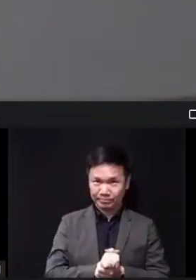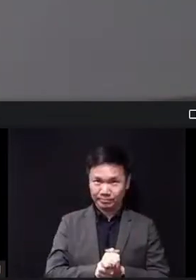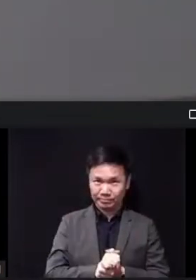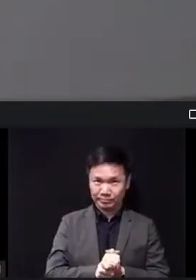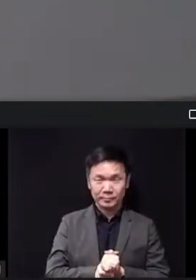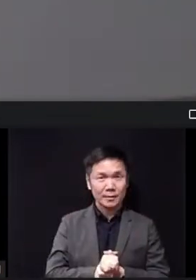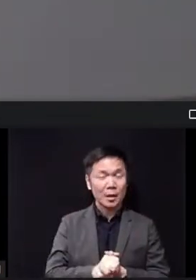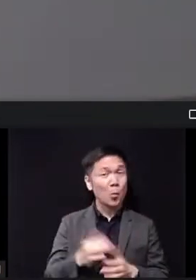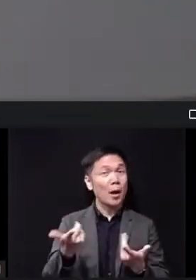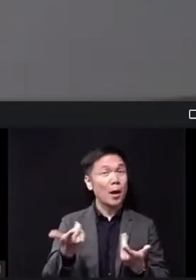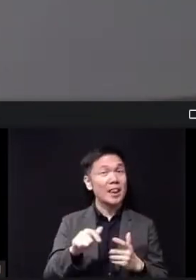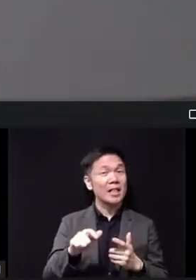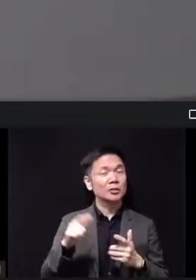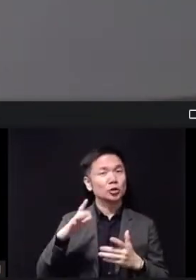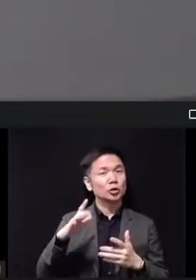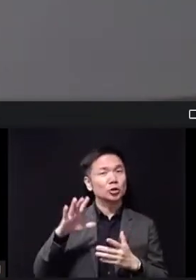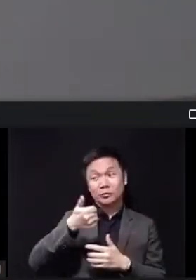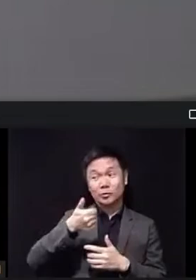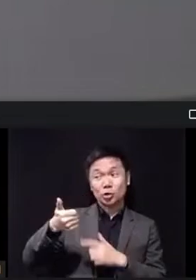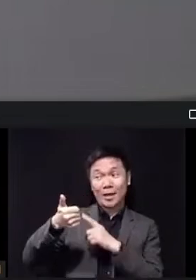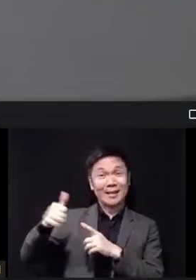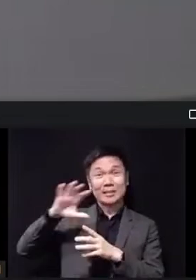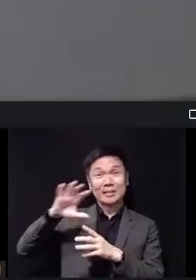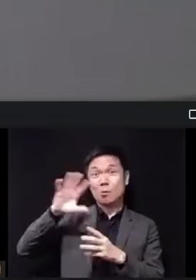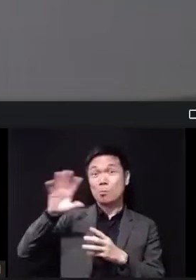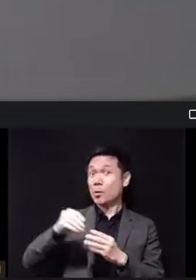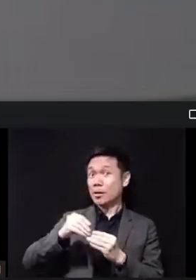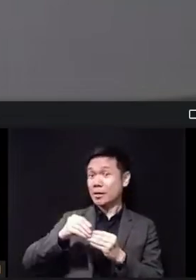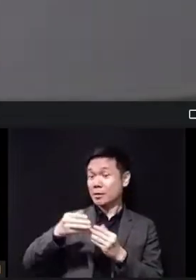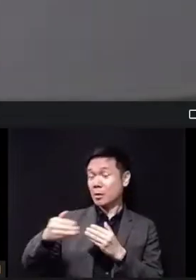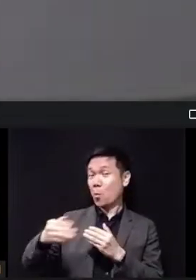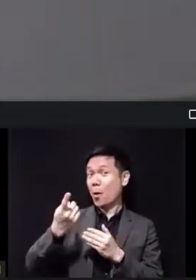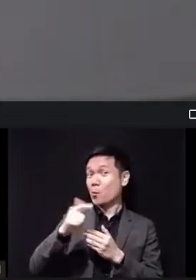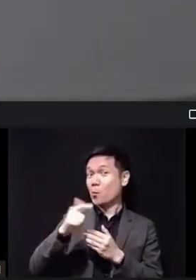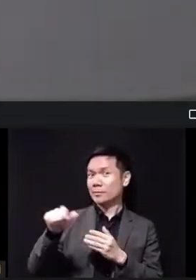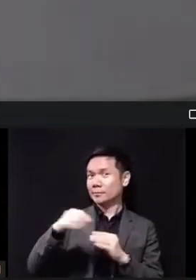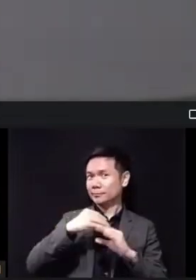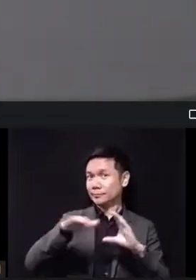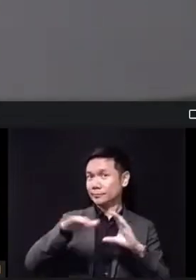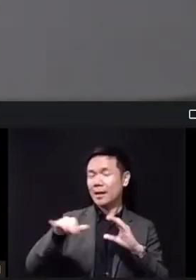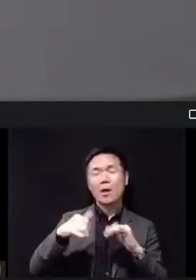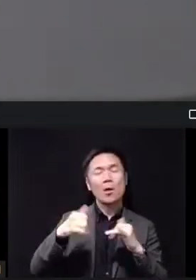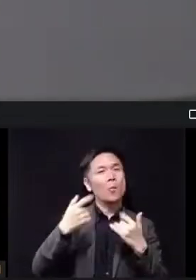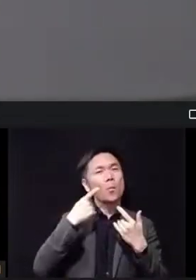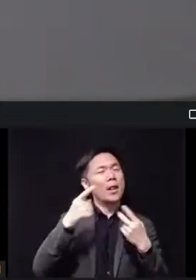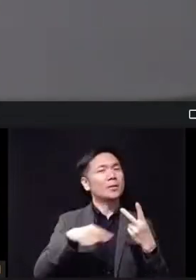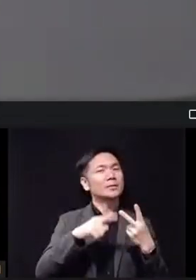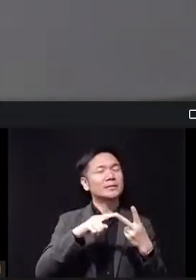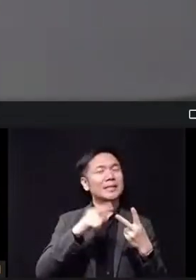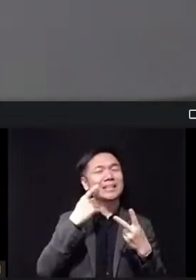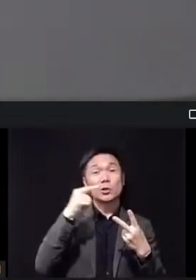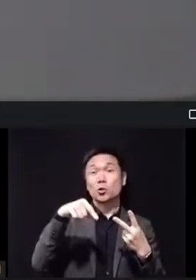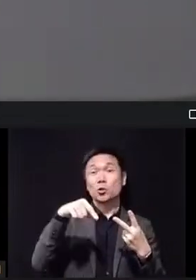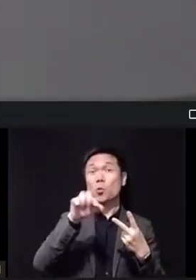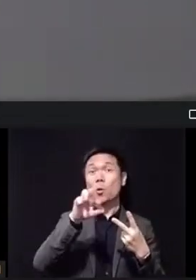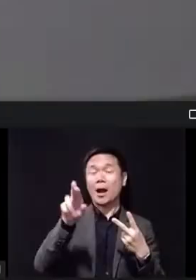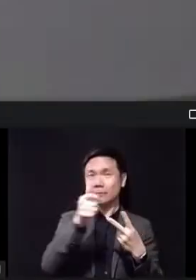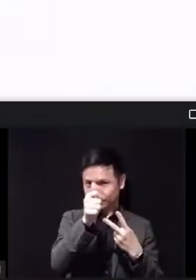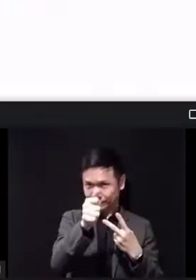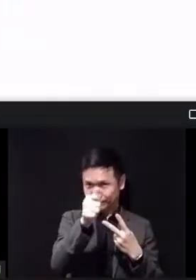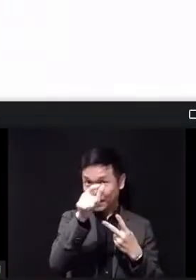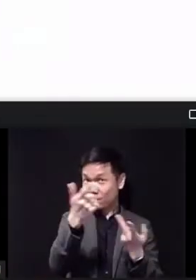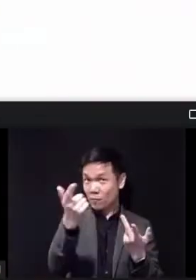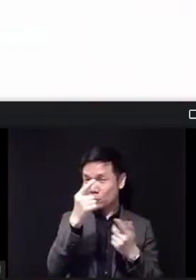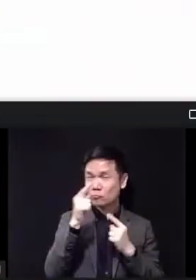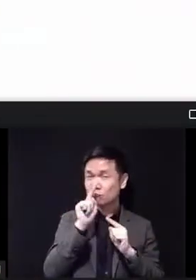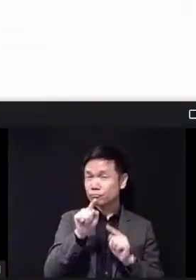will circulate the chair's summary within a week. We are also posting again our QR code for the evaluation of the meeting on our